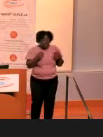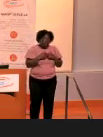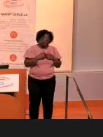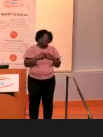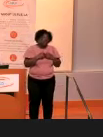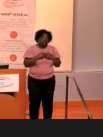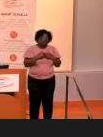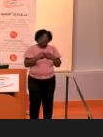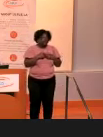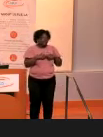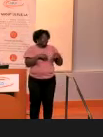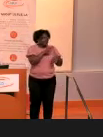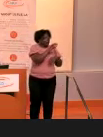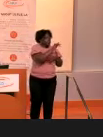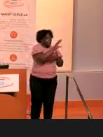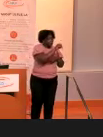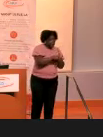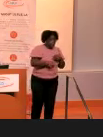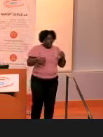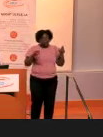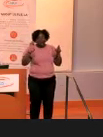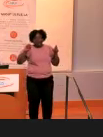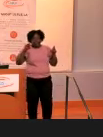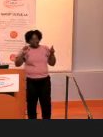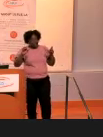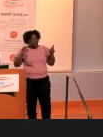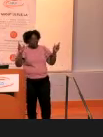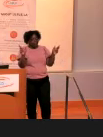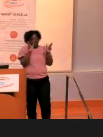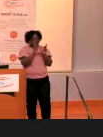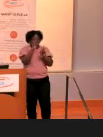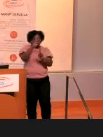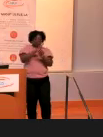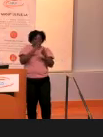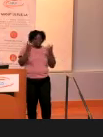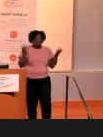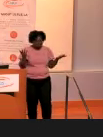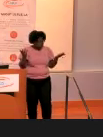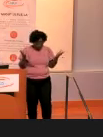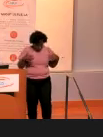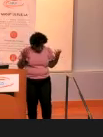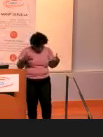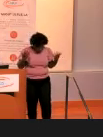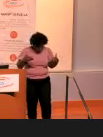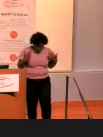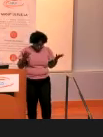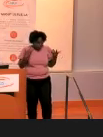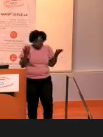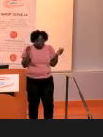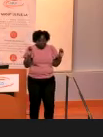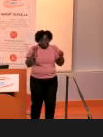on mycophenolate and a calcineurin inhibitor, and at 6 months you're not seeing the progress that you want to be